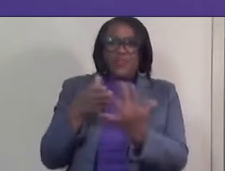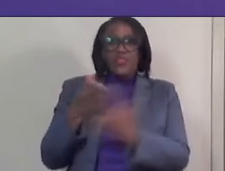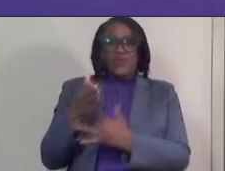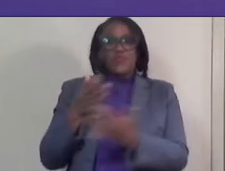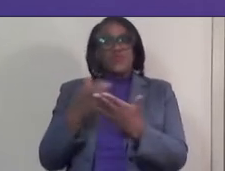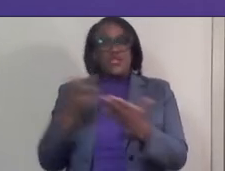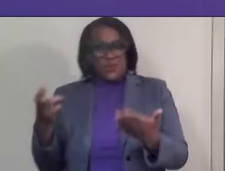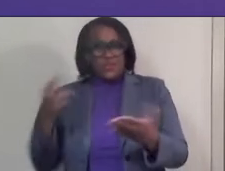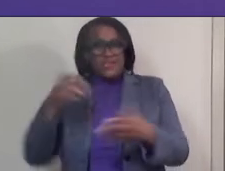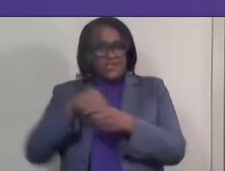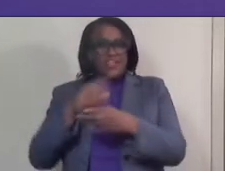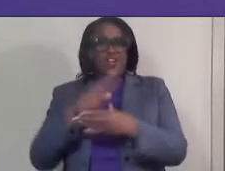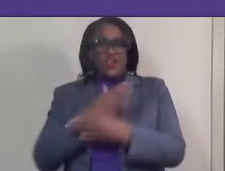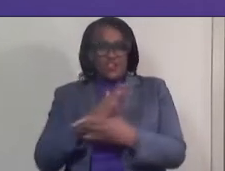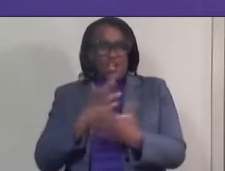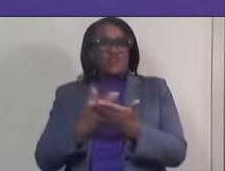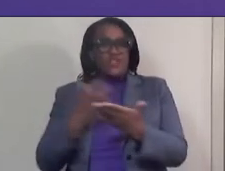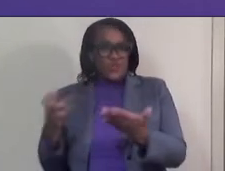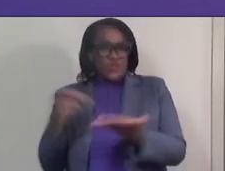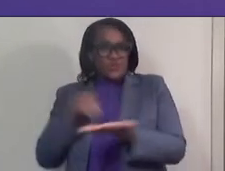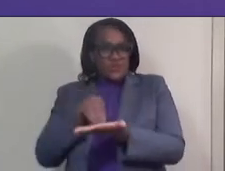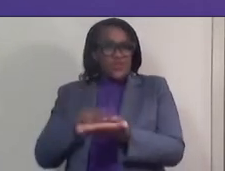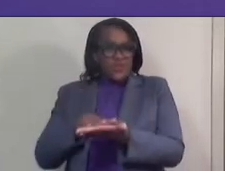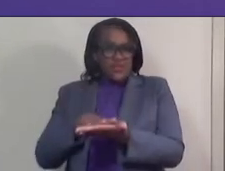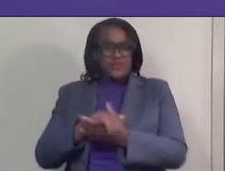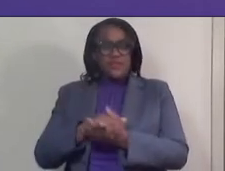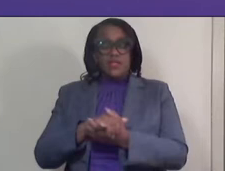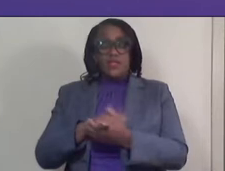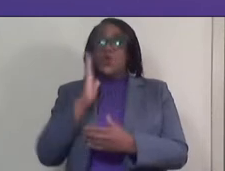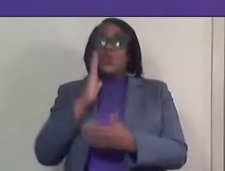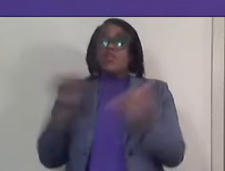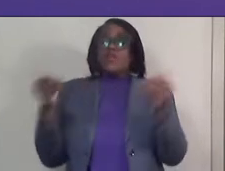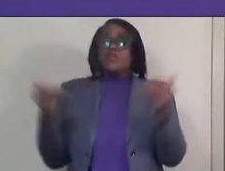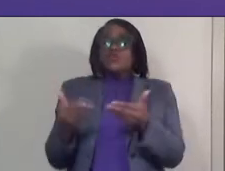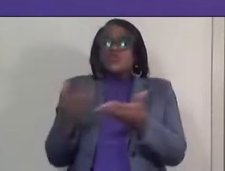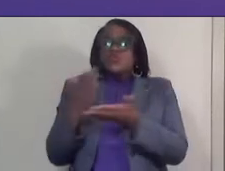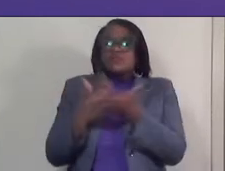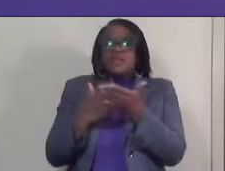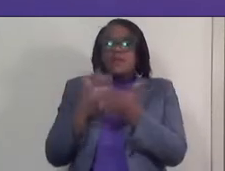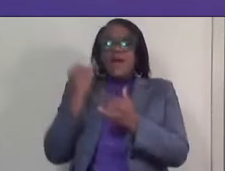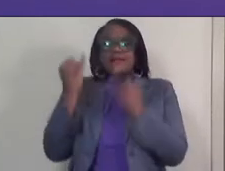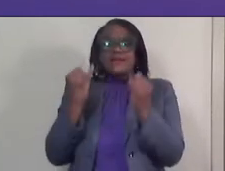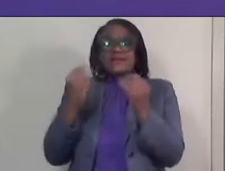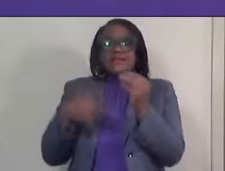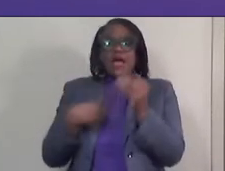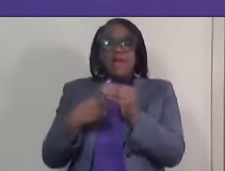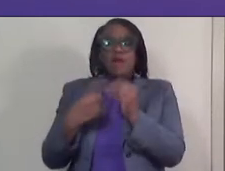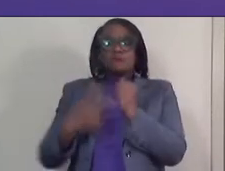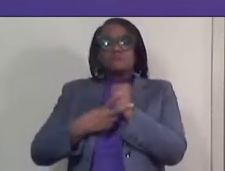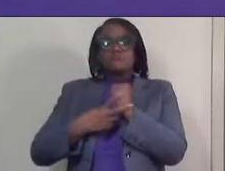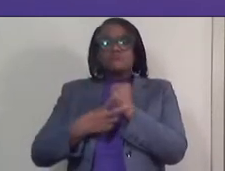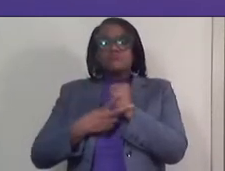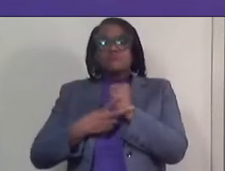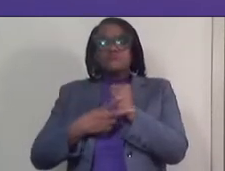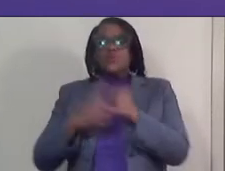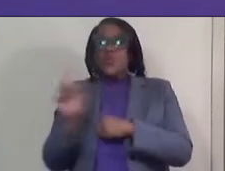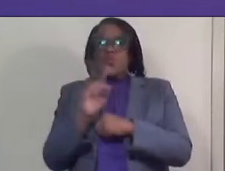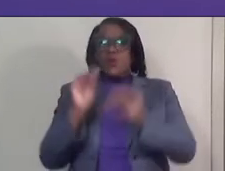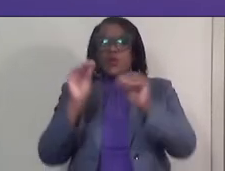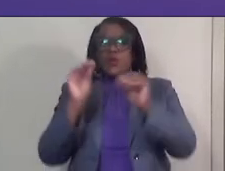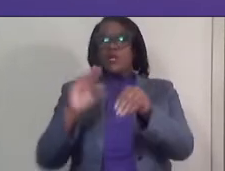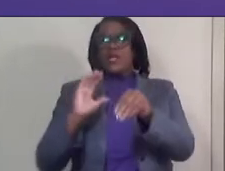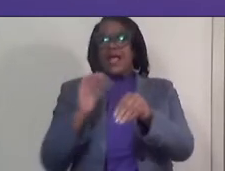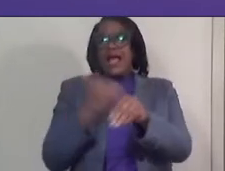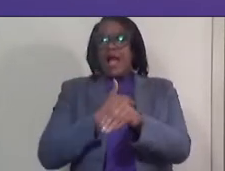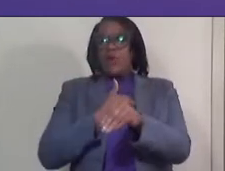our shared resource document, we'll introduce some ideas about archives and where to place our